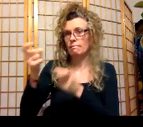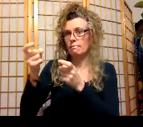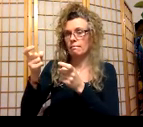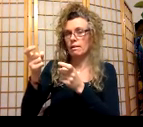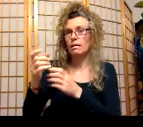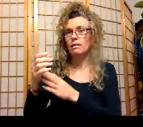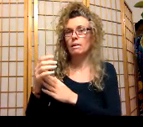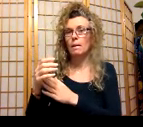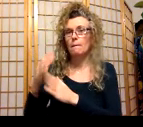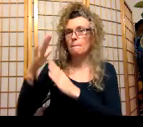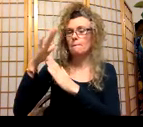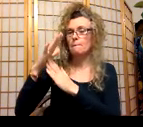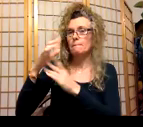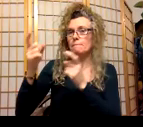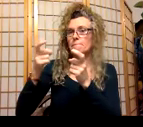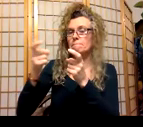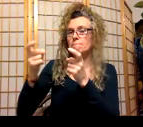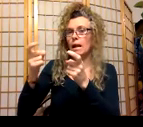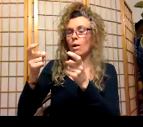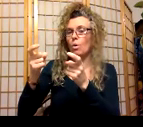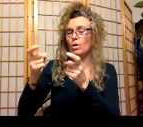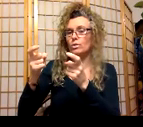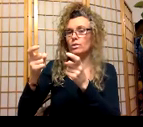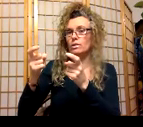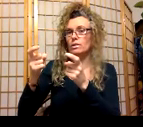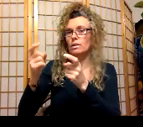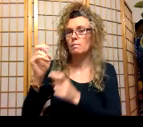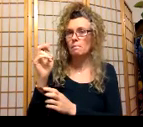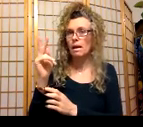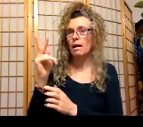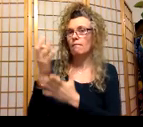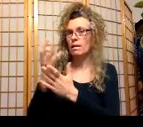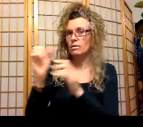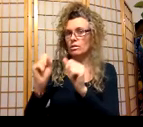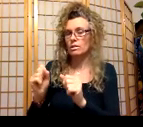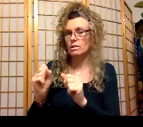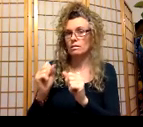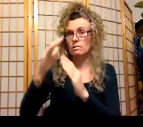They are the headquarters of the banks and of the financial system. The top